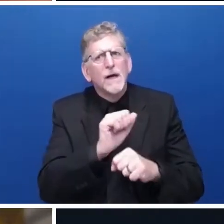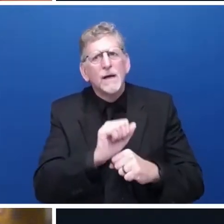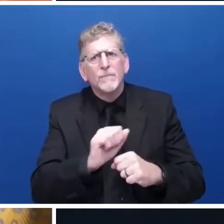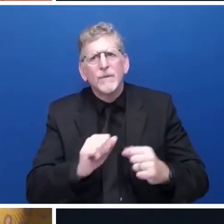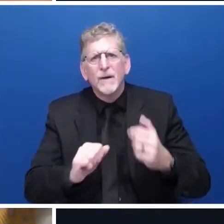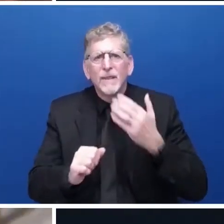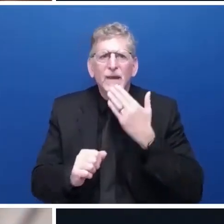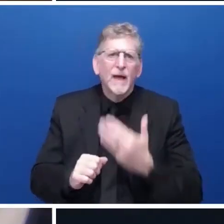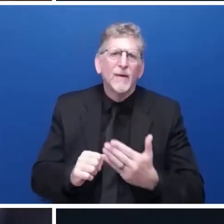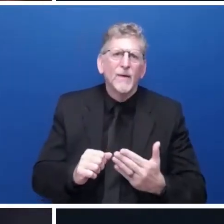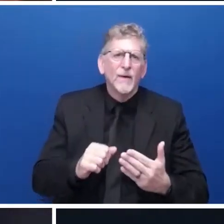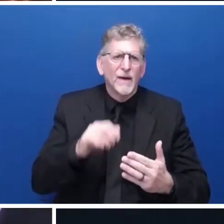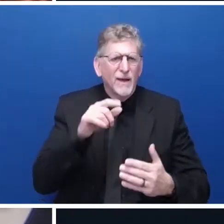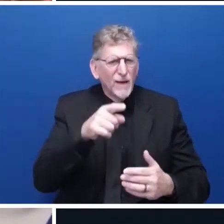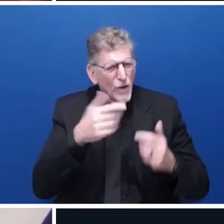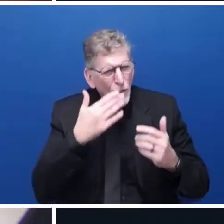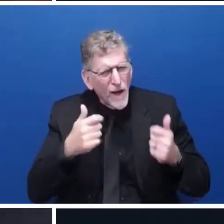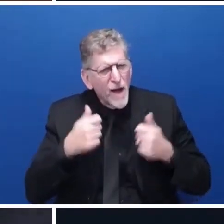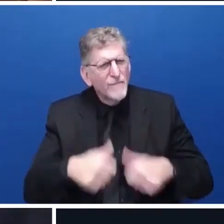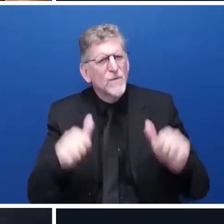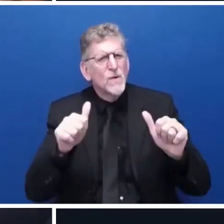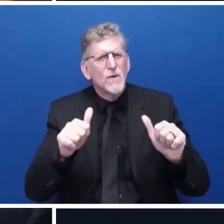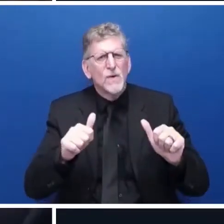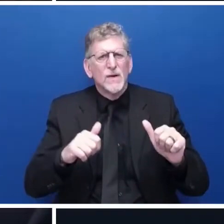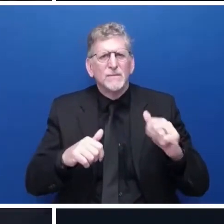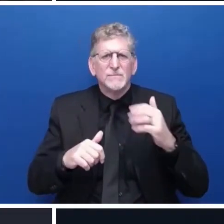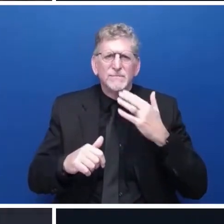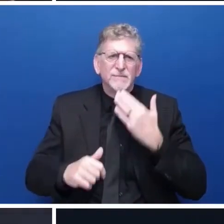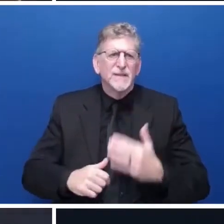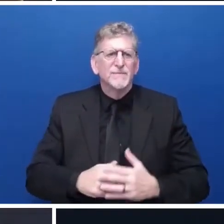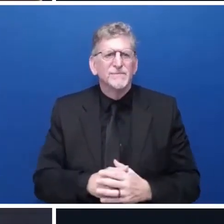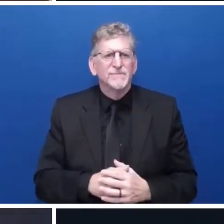President. Oh, thanks. Thank you. Where are you going, man?